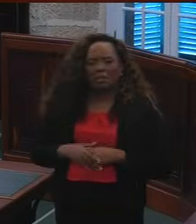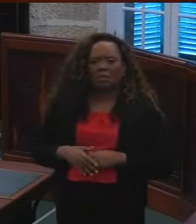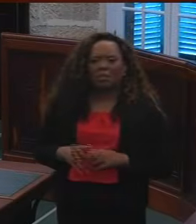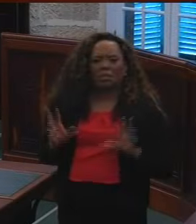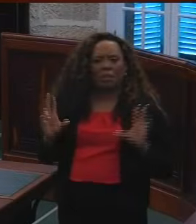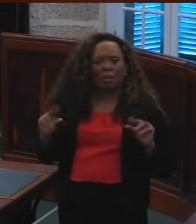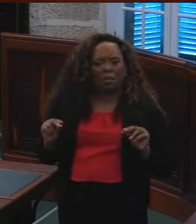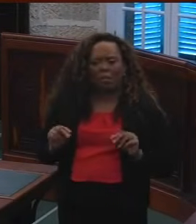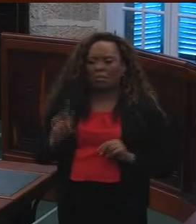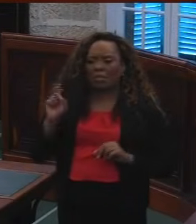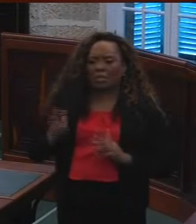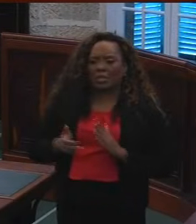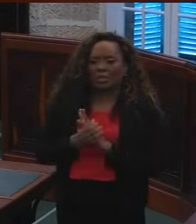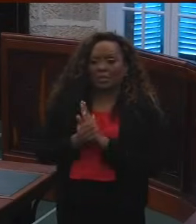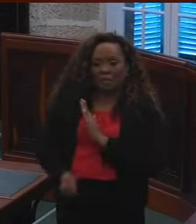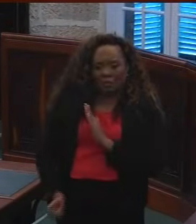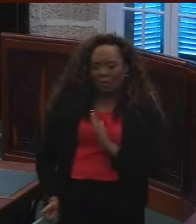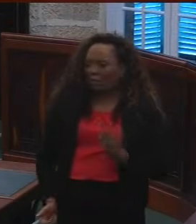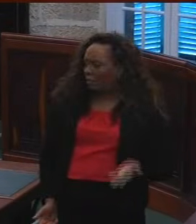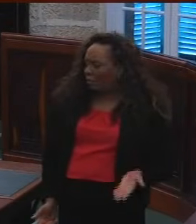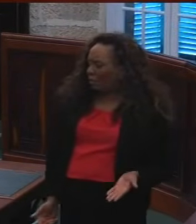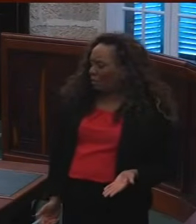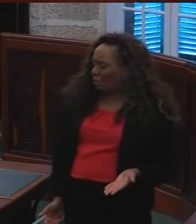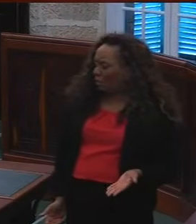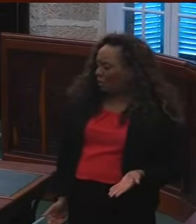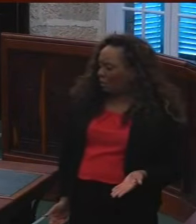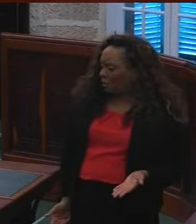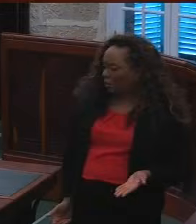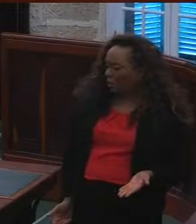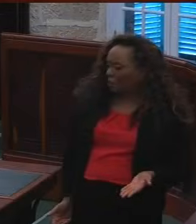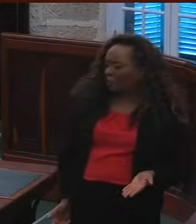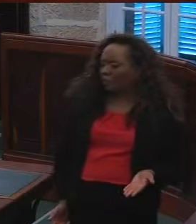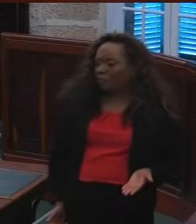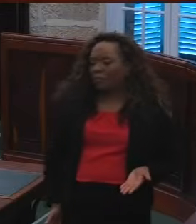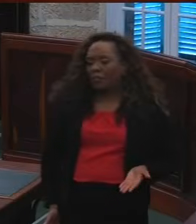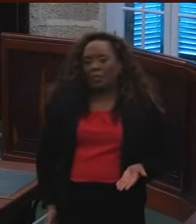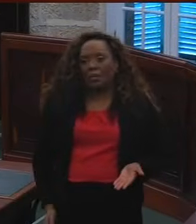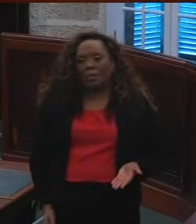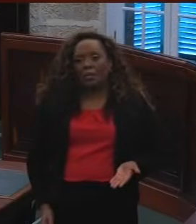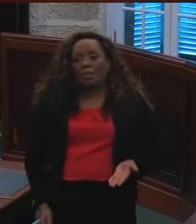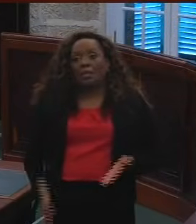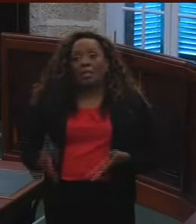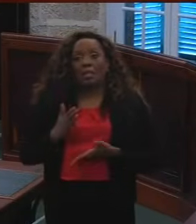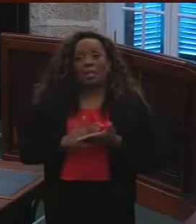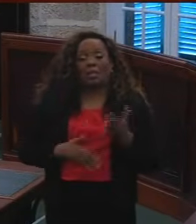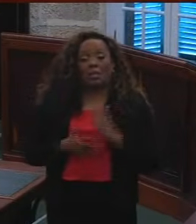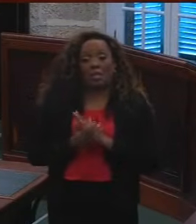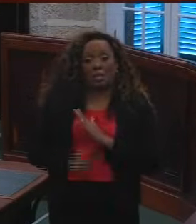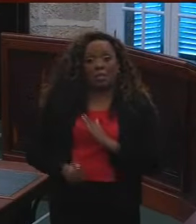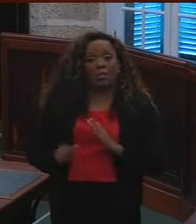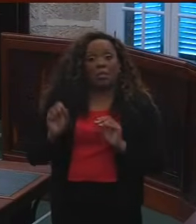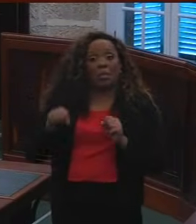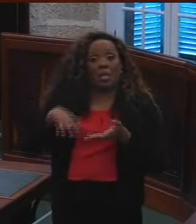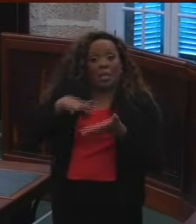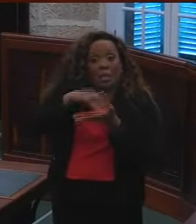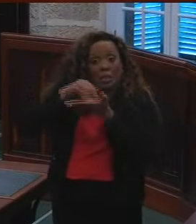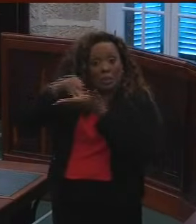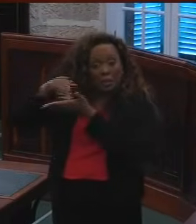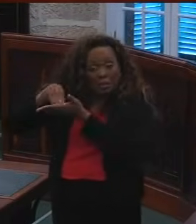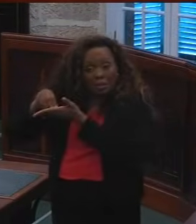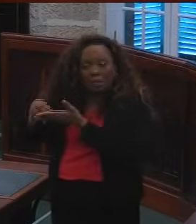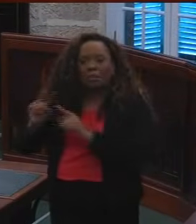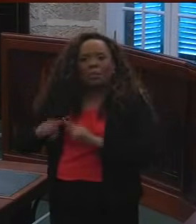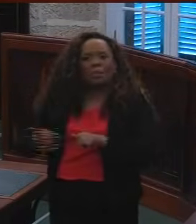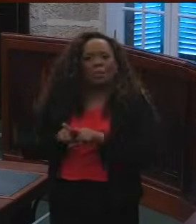there are skills, Mr. Speaker, sir. There are skills that you can learn, sir, and there is an attitude, because in